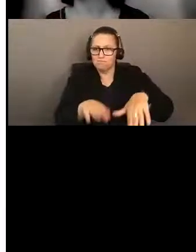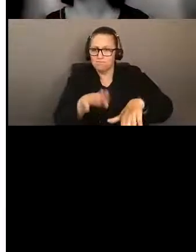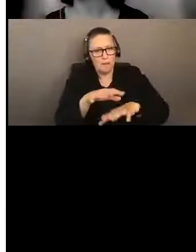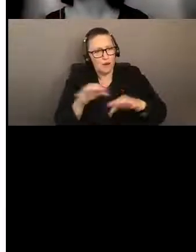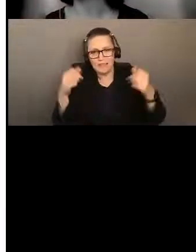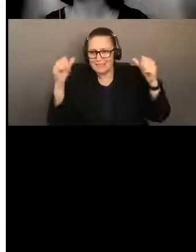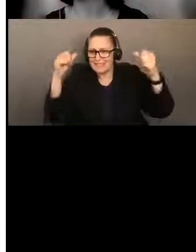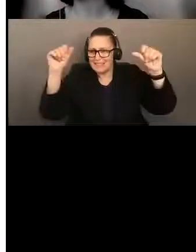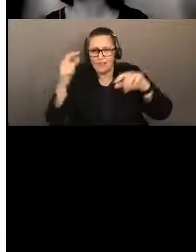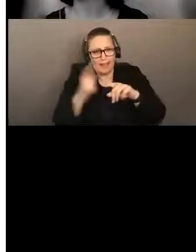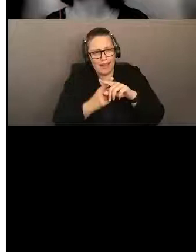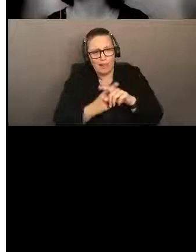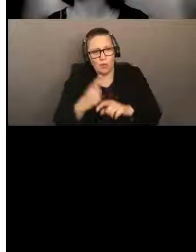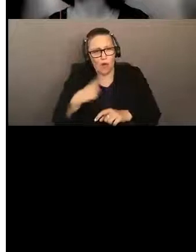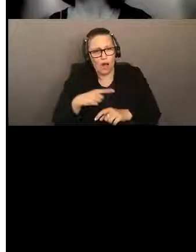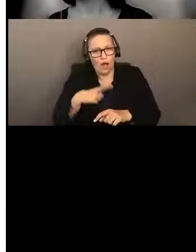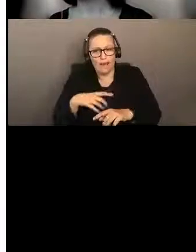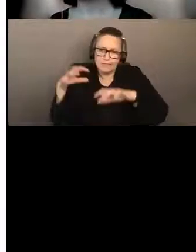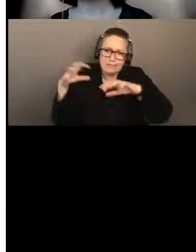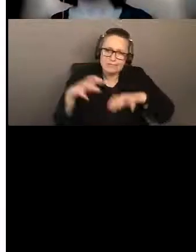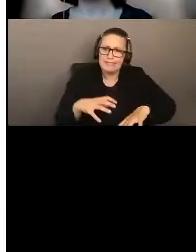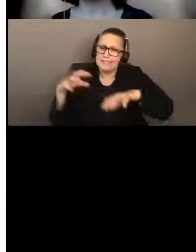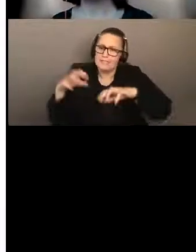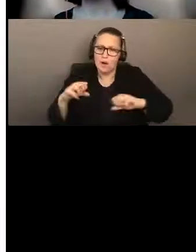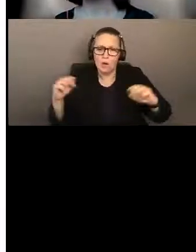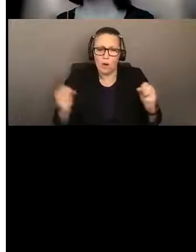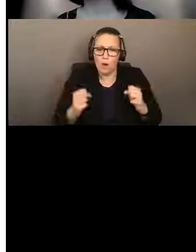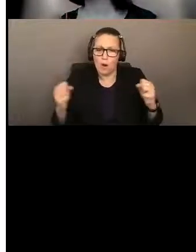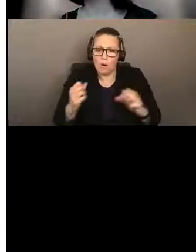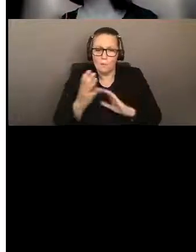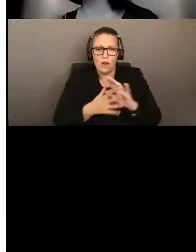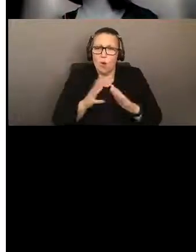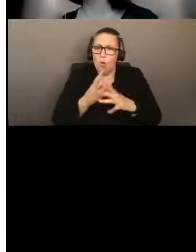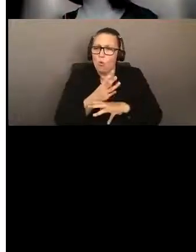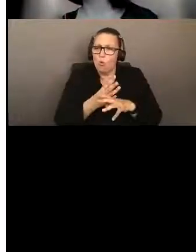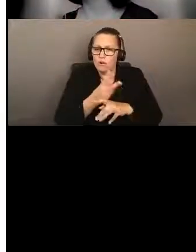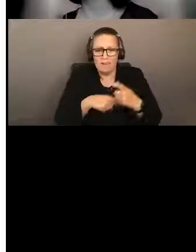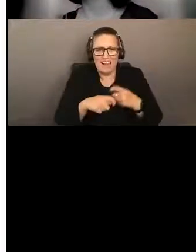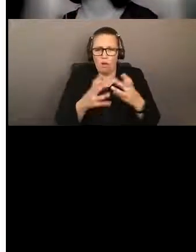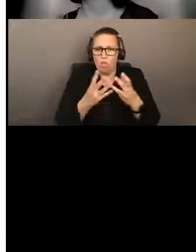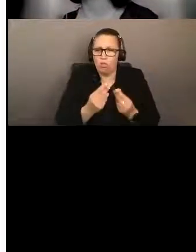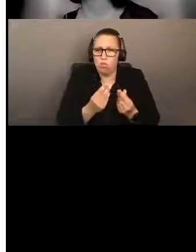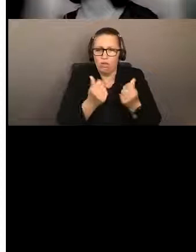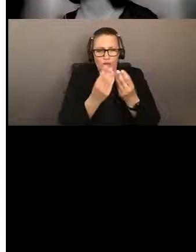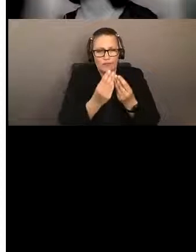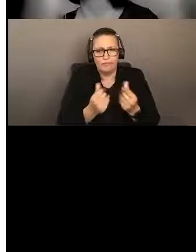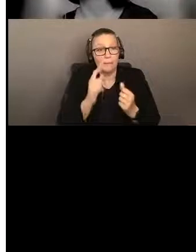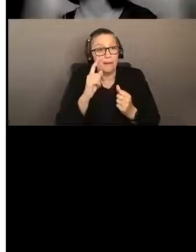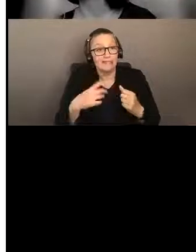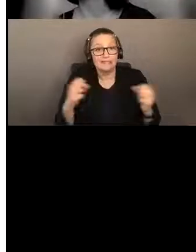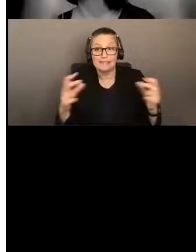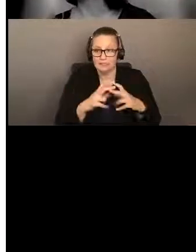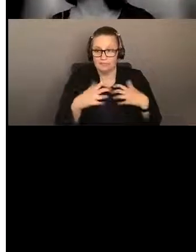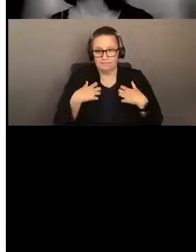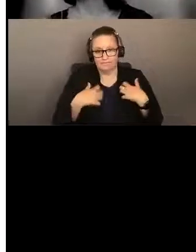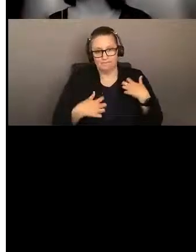high rainfall, which resulted in the blocks being wet and constantly rotting. In Sydney, the technique was embraced enthusiastically,